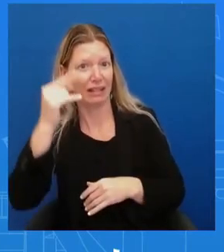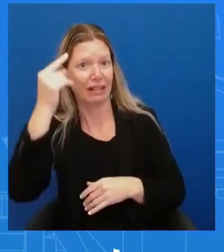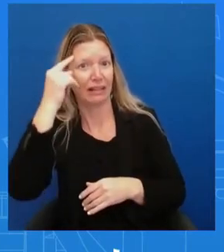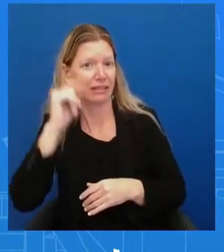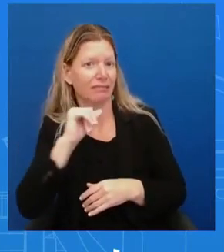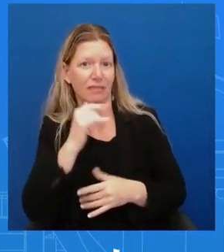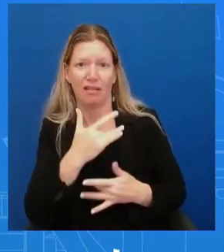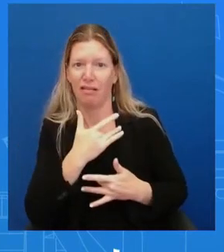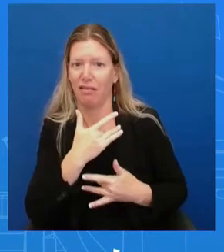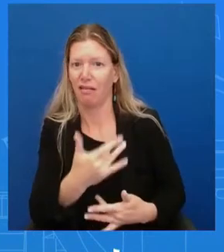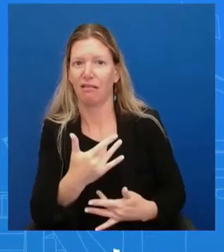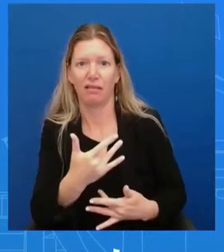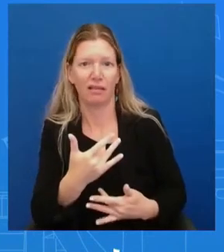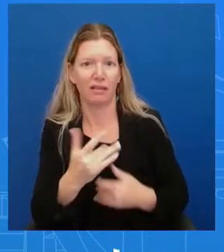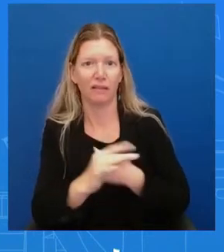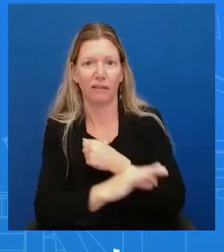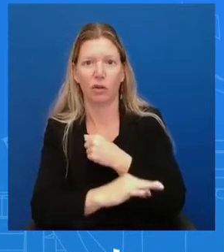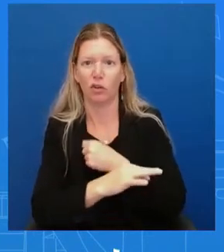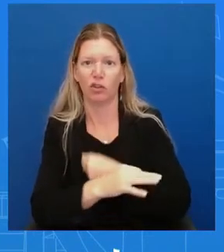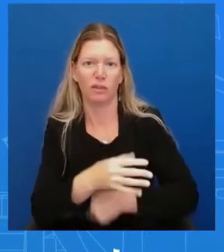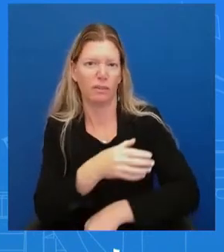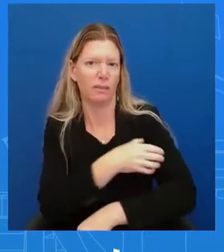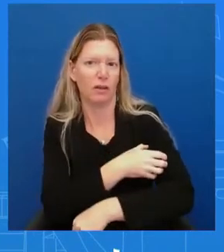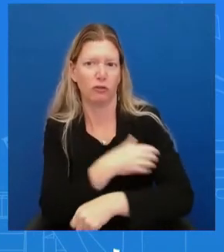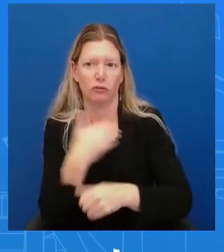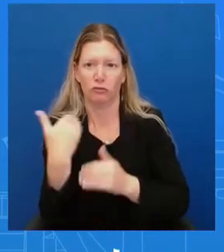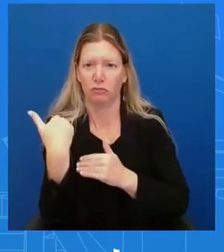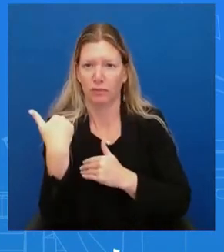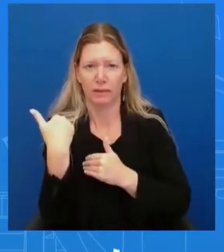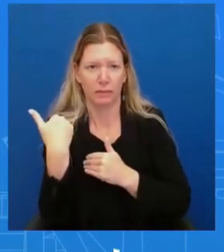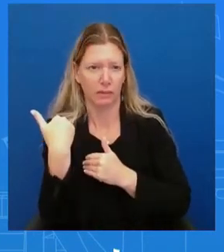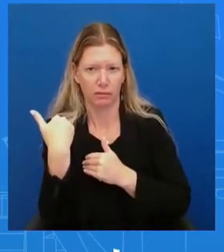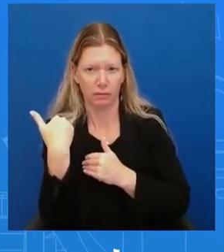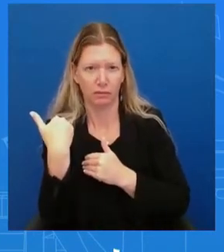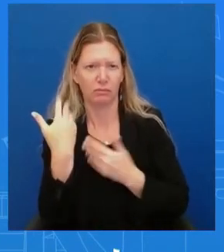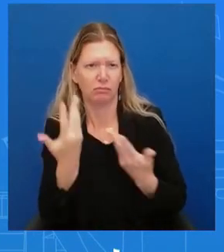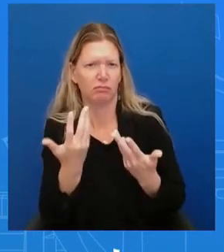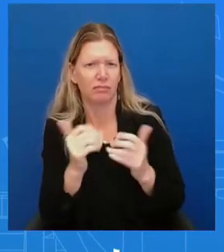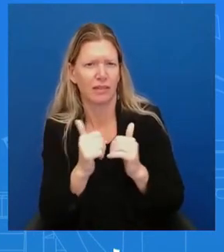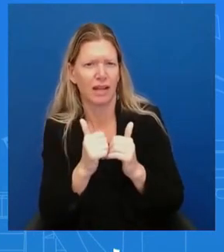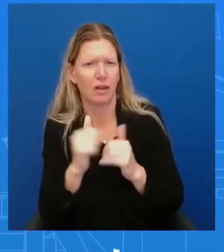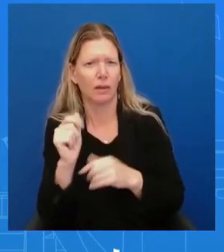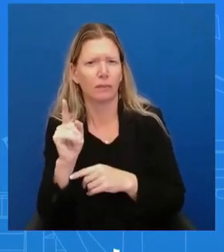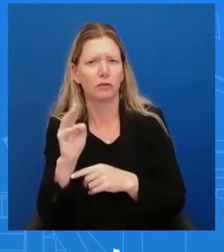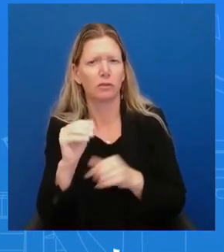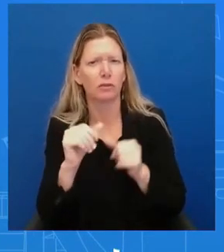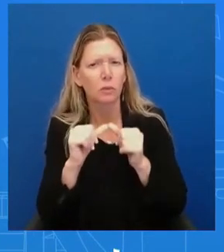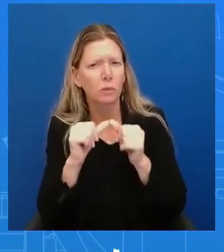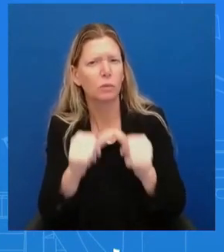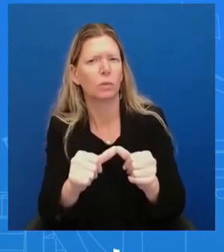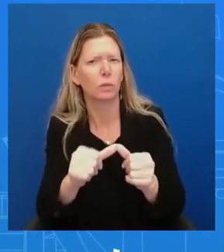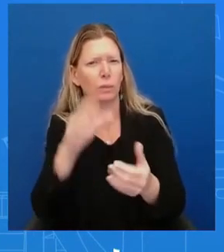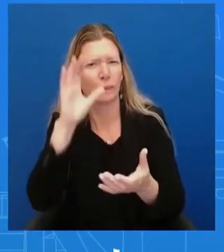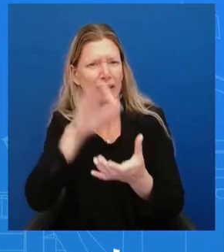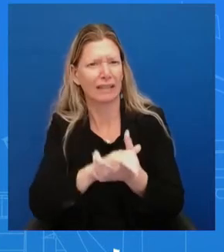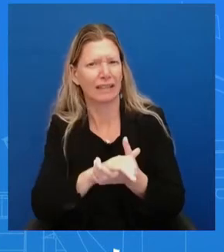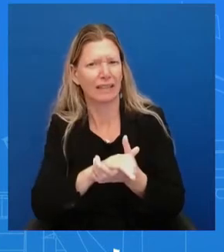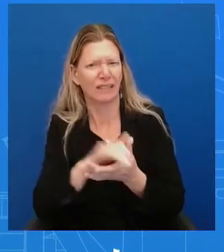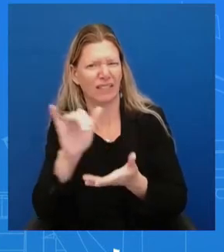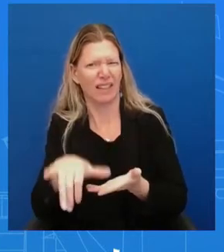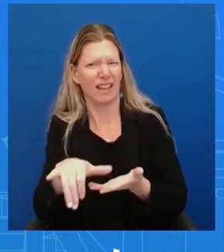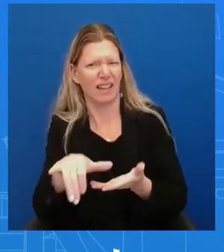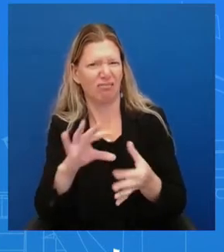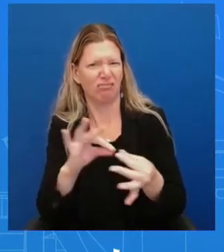is responsible. How can the administration continue to believe that when you have so many credible U.S.